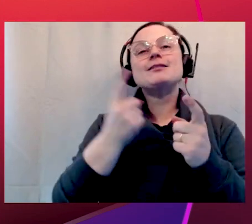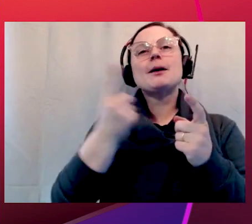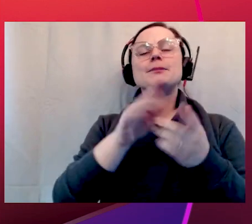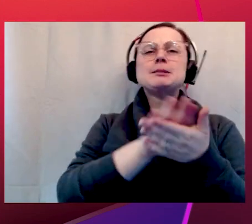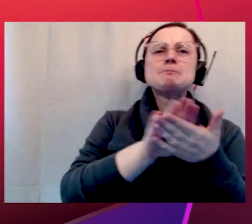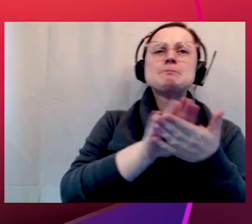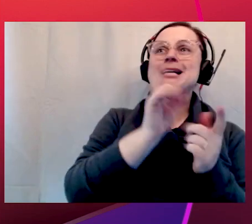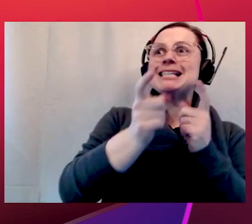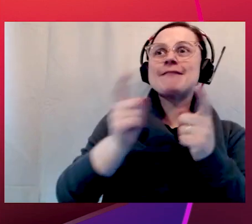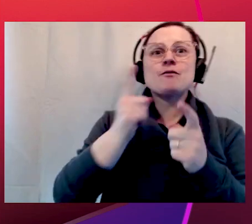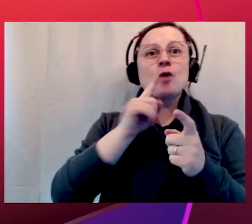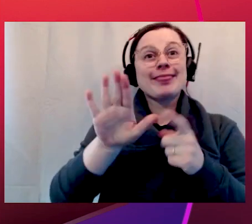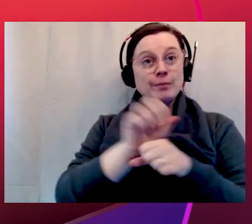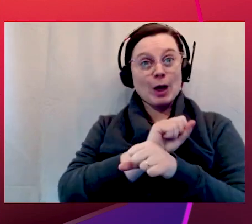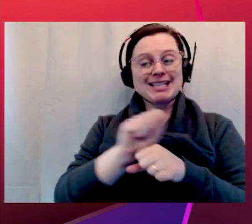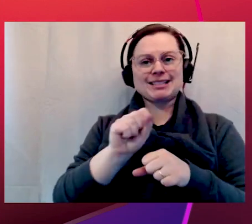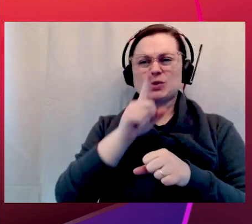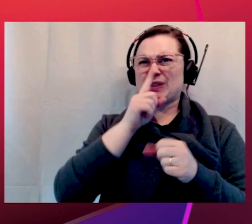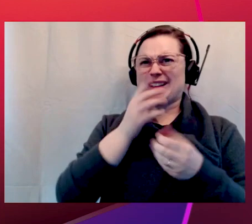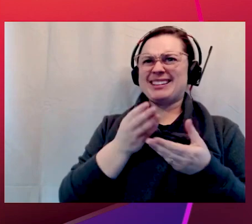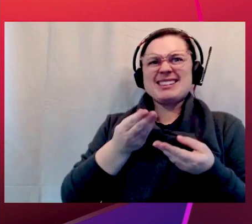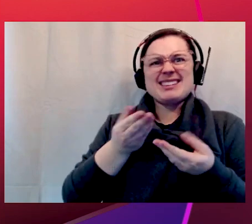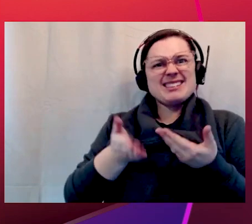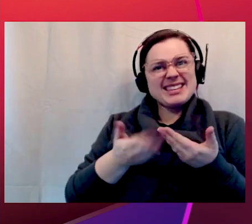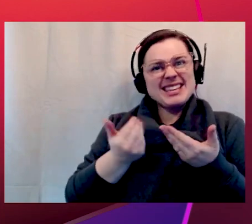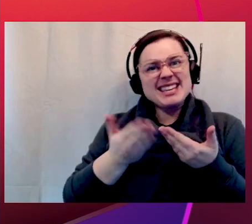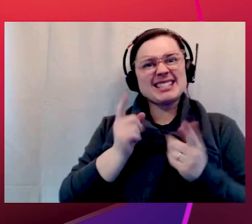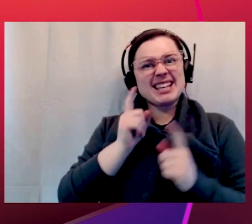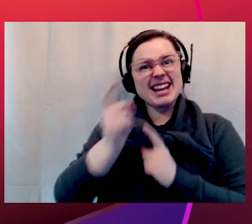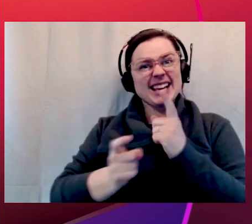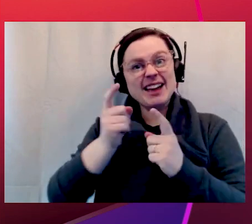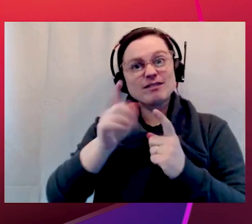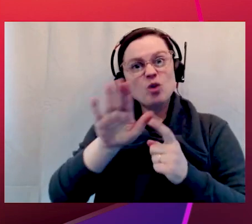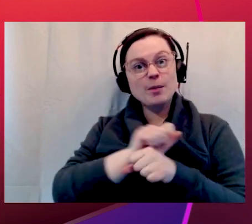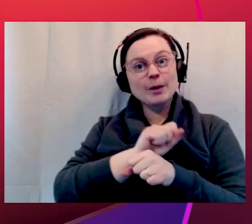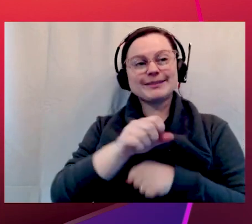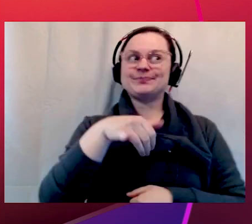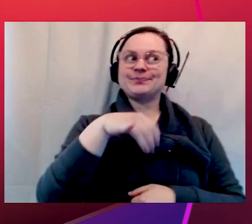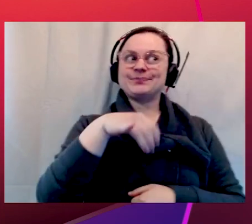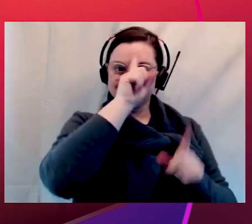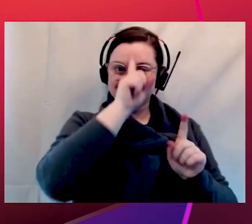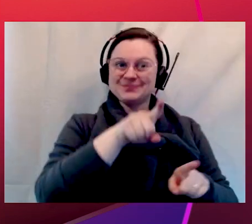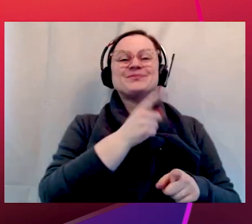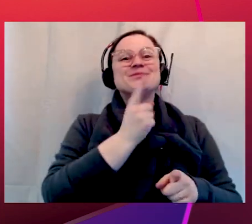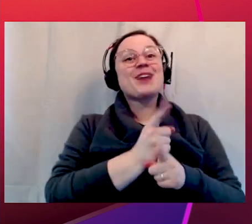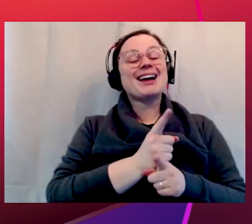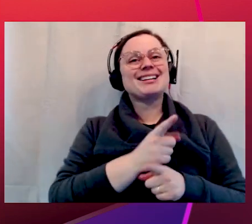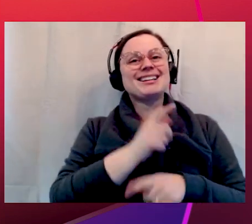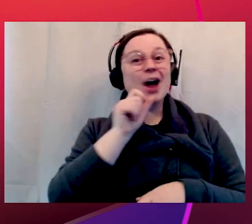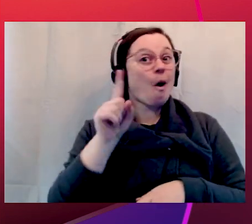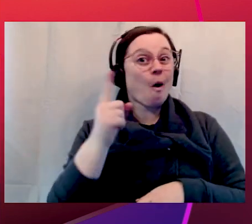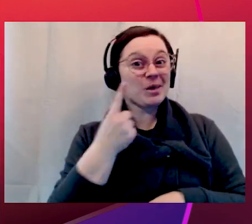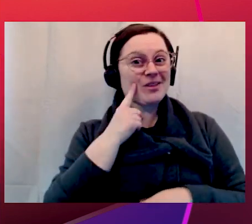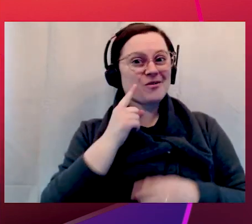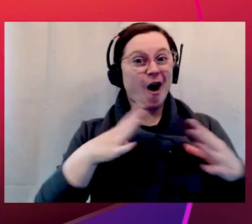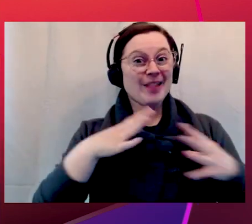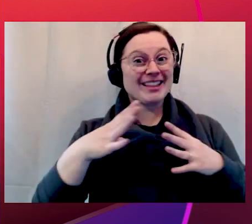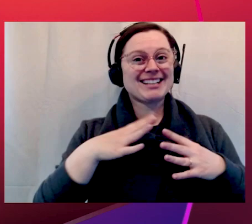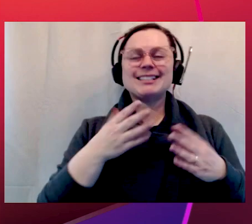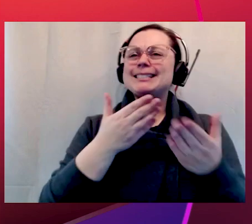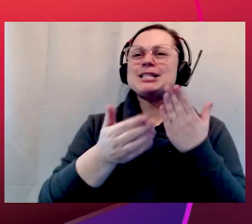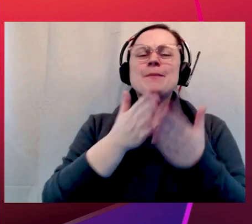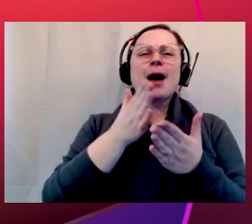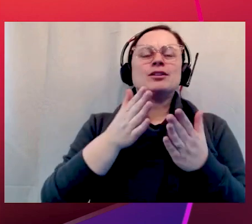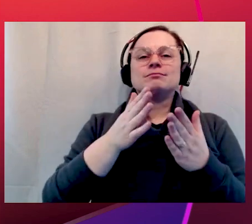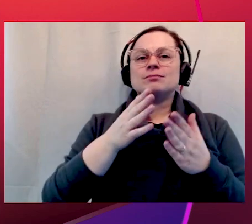be a really easy thing to do to give back to your employees. Yes, very easy to do so, but it's not just for holidays as well. So no matter what you have going on throughout the year,